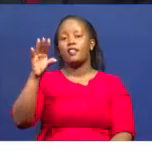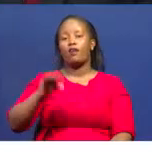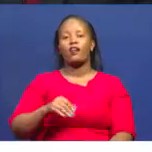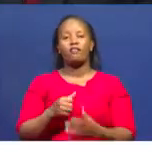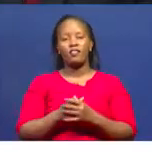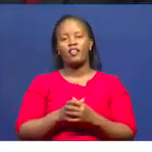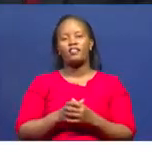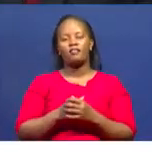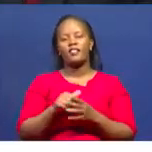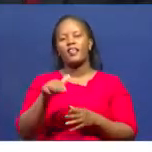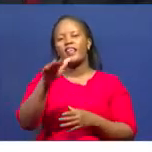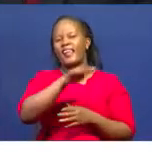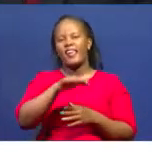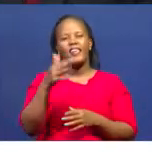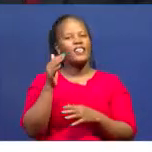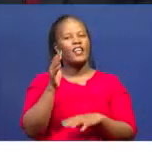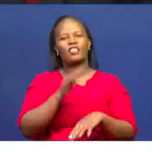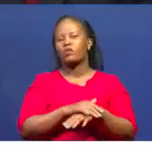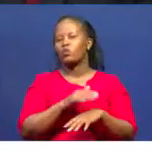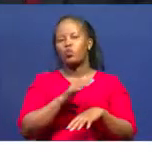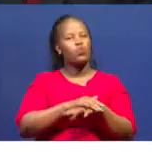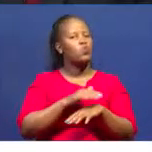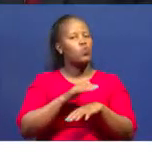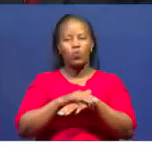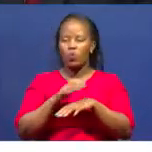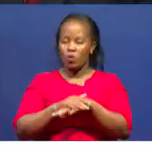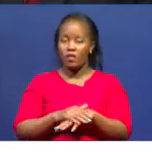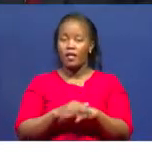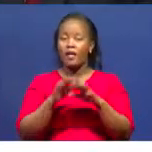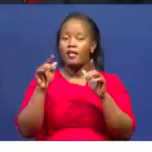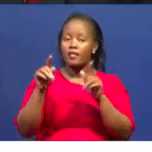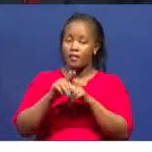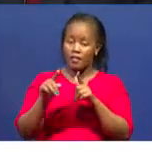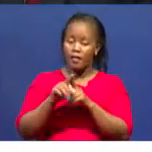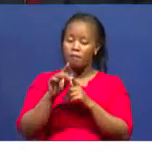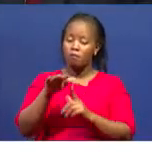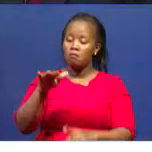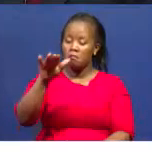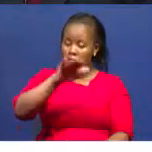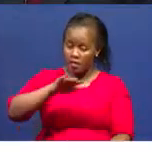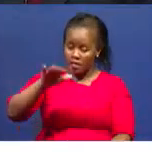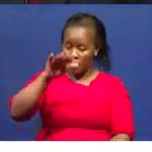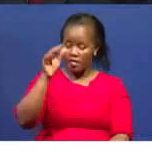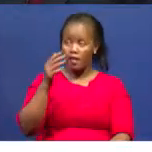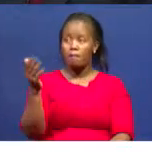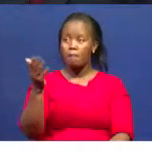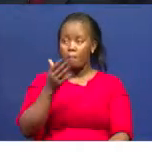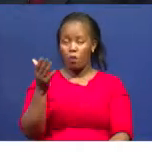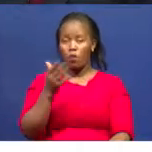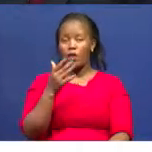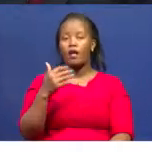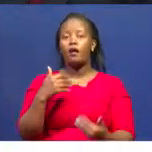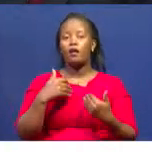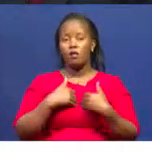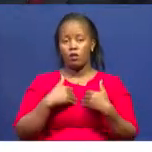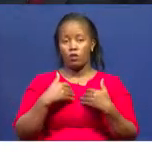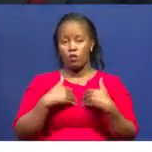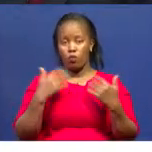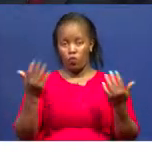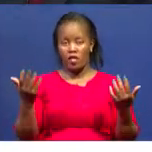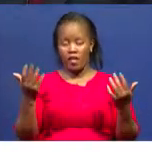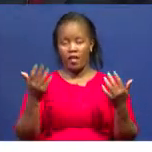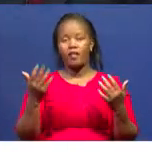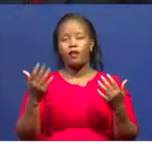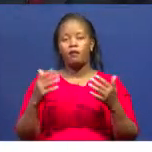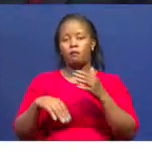pitch itself is good. Like I told you, it is the same pitch like the one we have outside